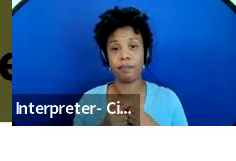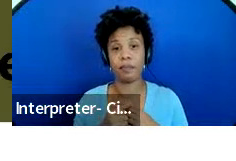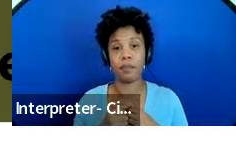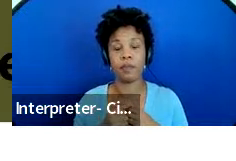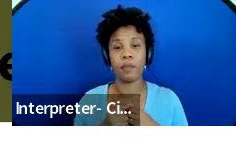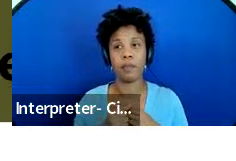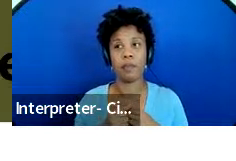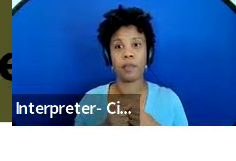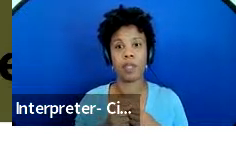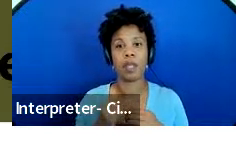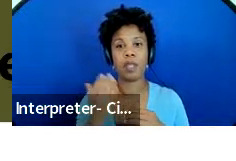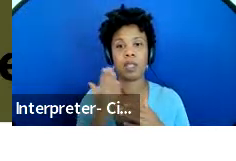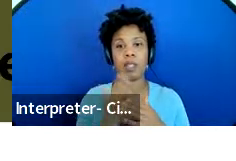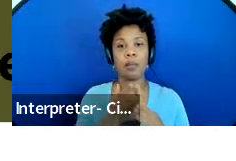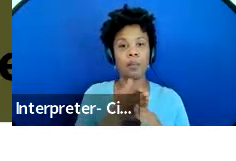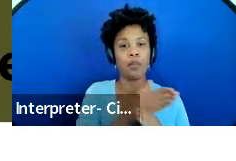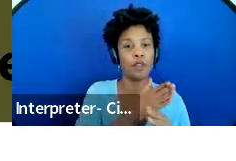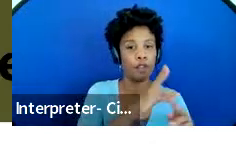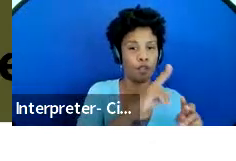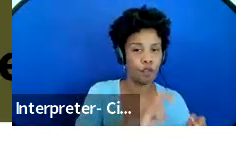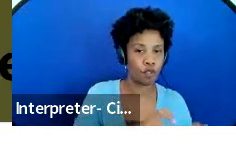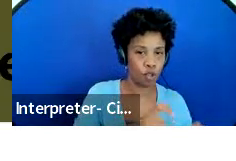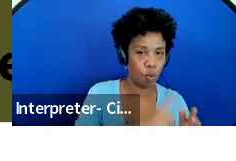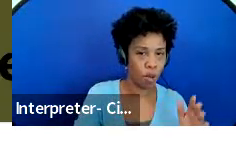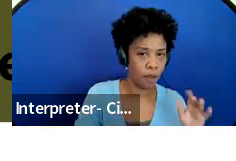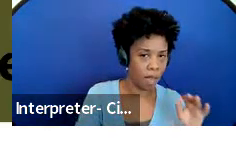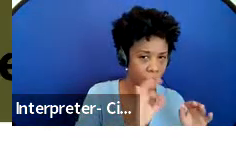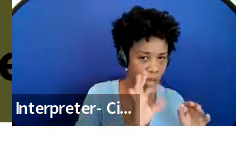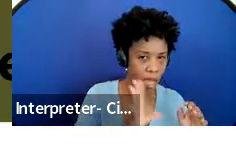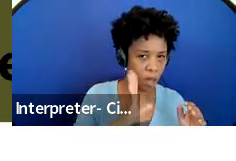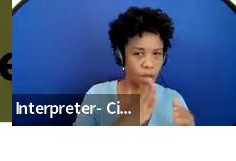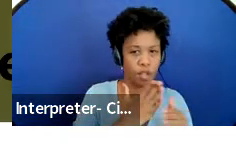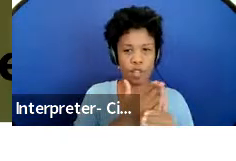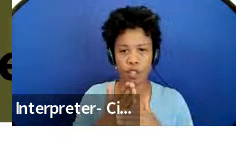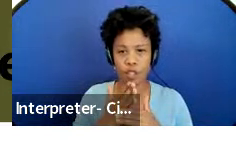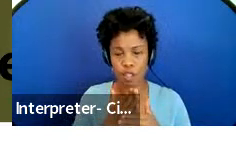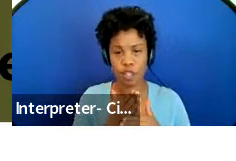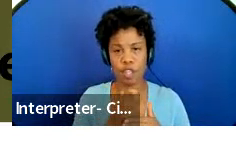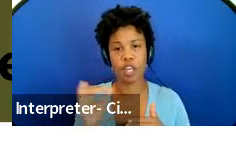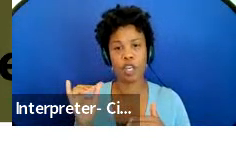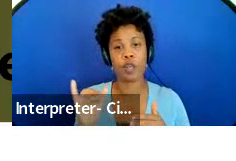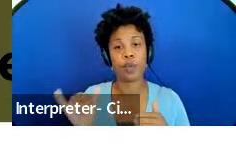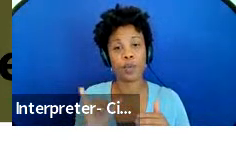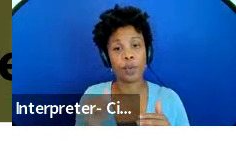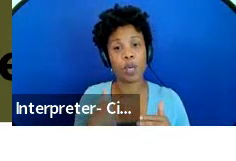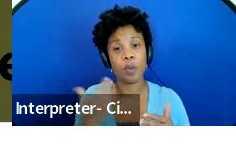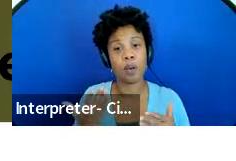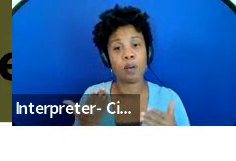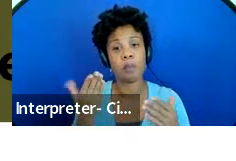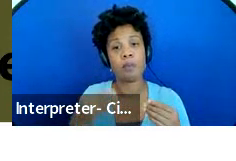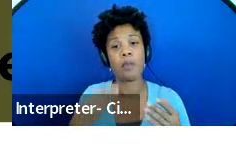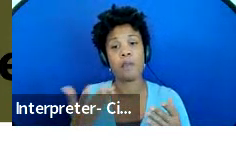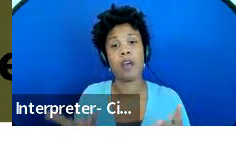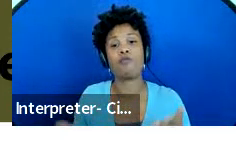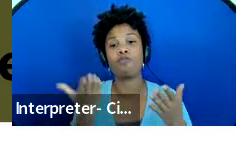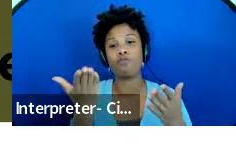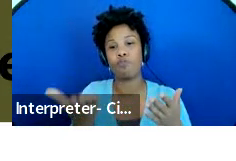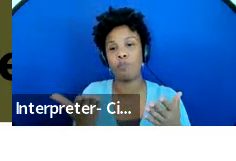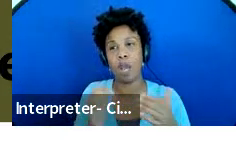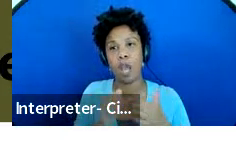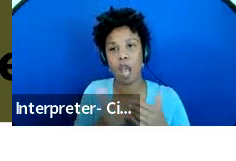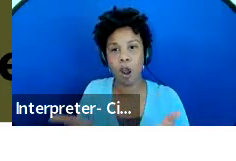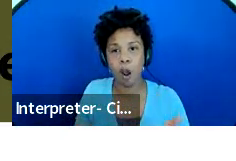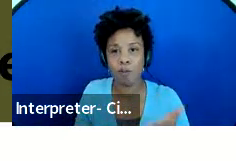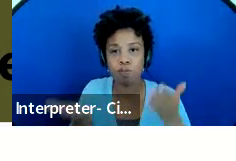previous research, but what I'll be doing as I discuss each point is to provide recommendations to foster accessible healthcare